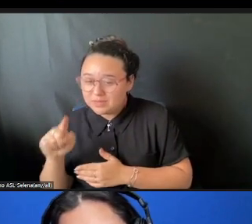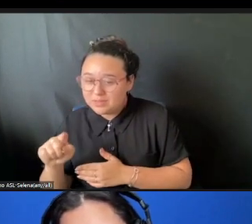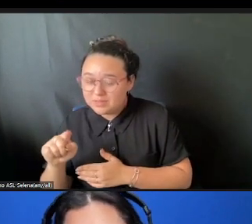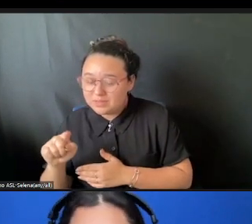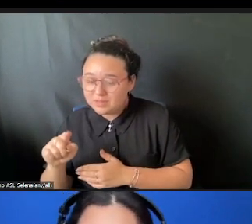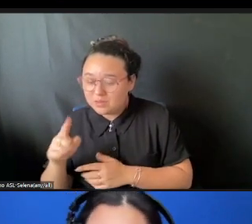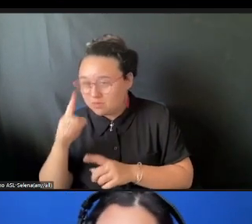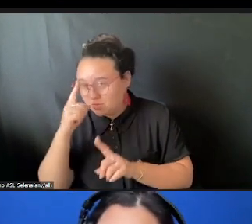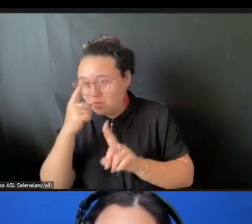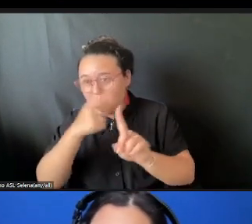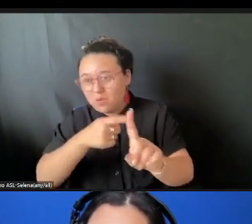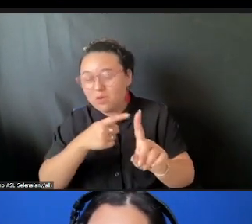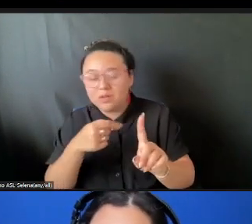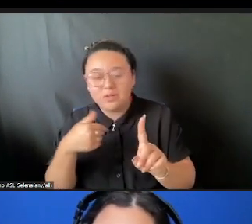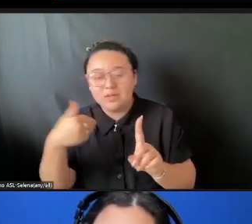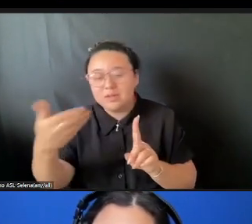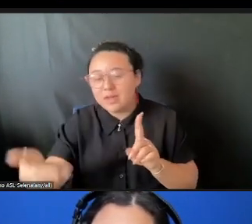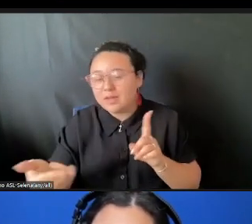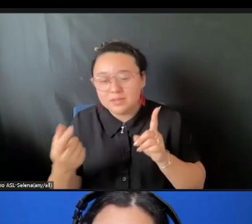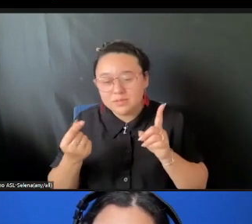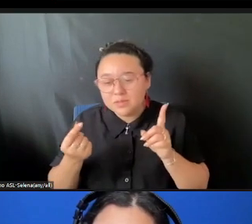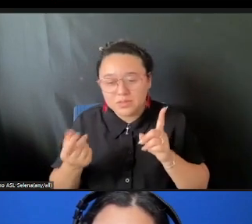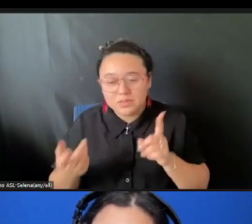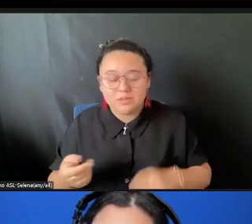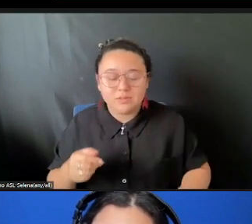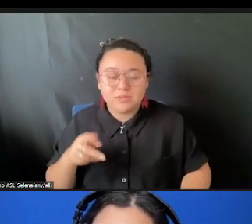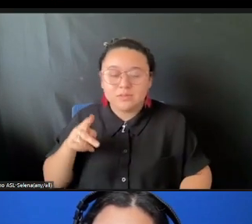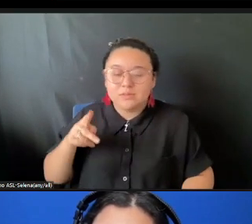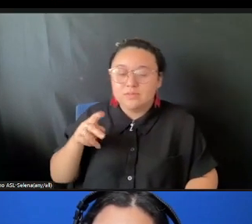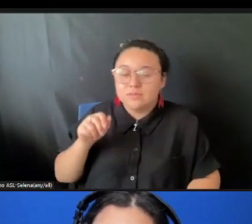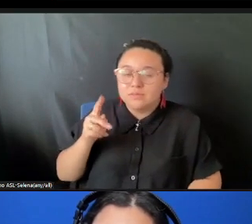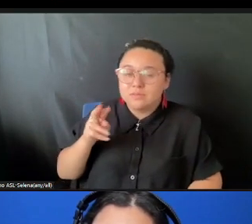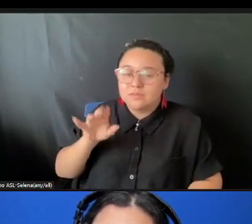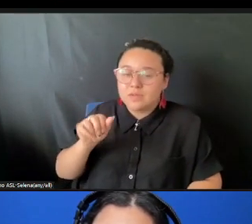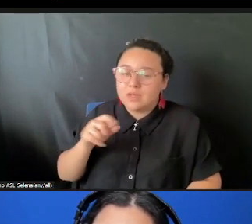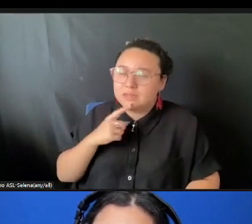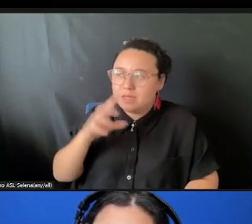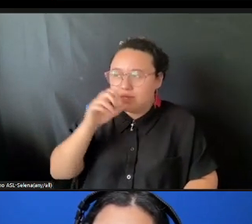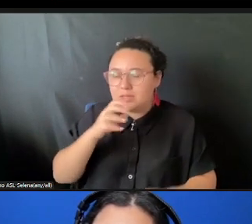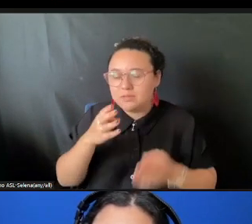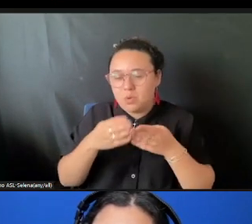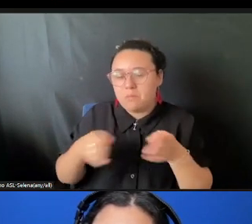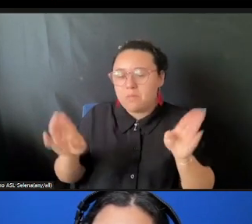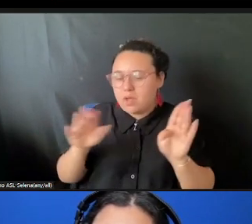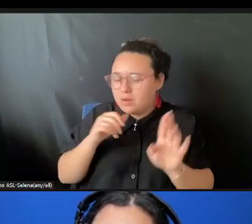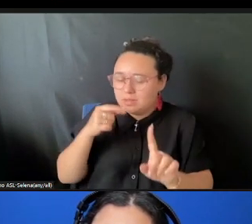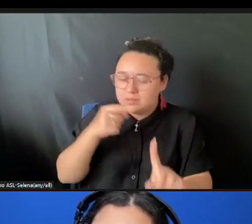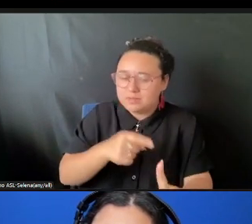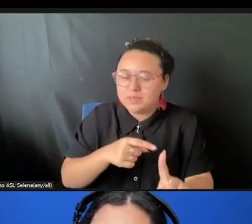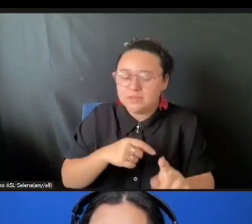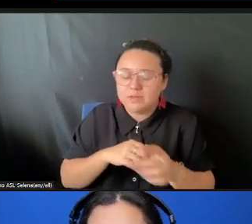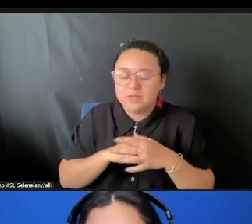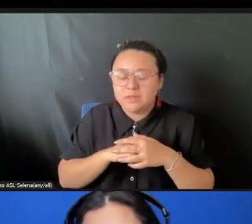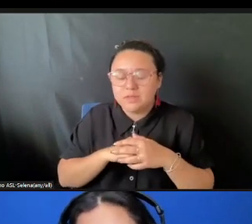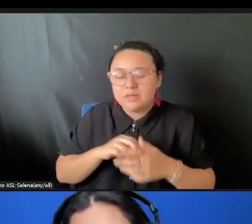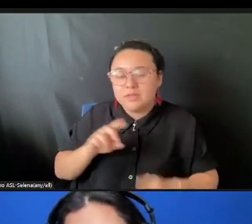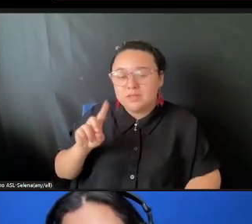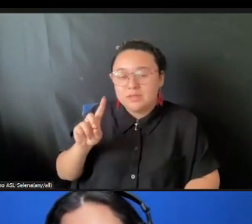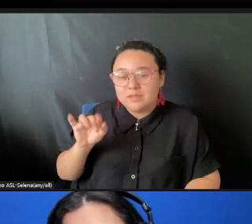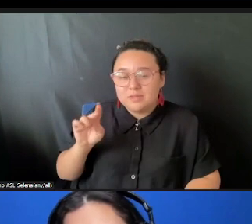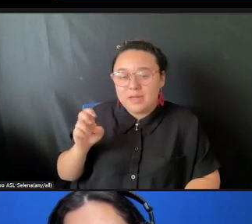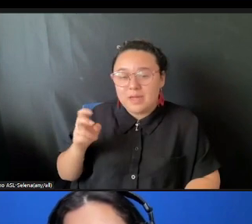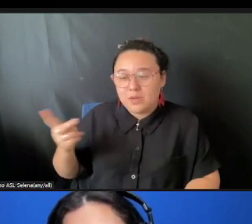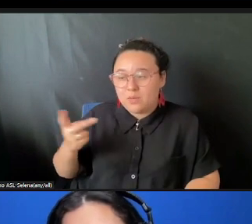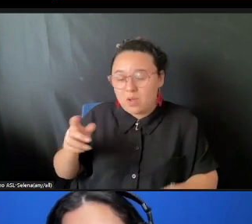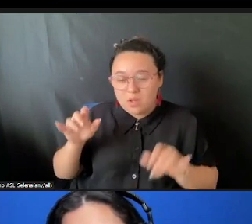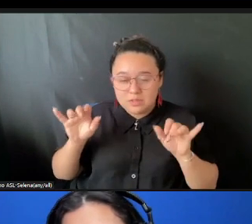dreaming about in the next stage? I guess I'll speak more broadly. I mean, I think what Diane and I were always interested